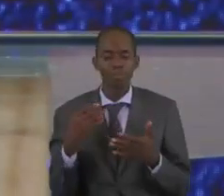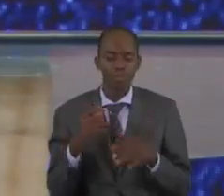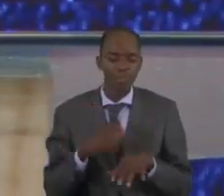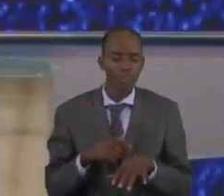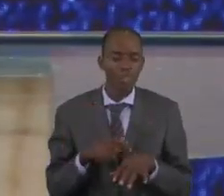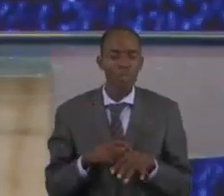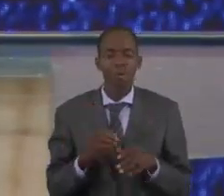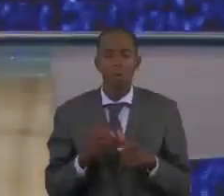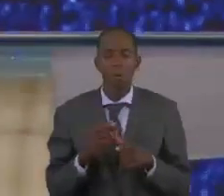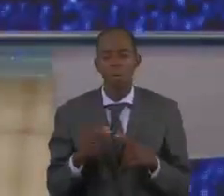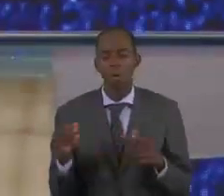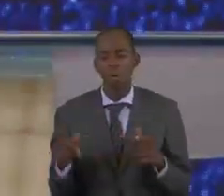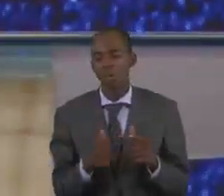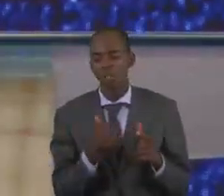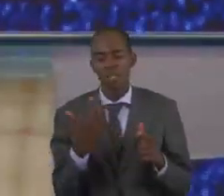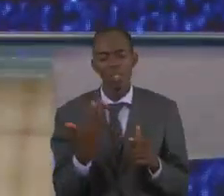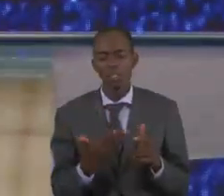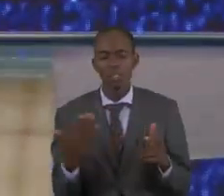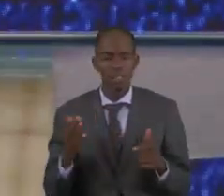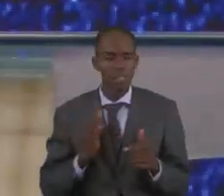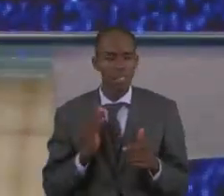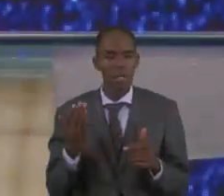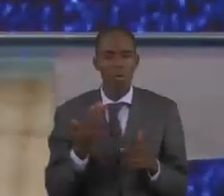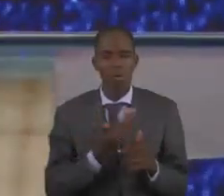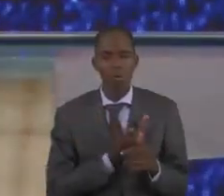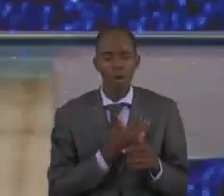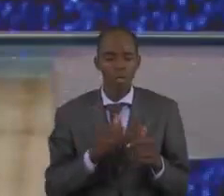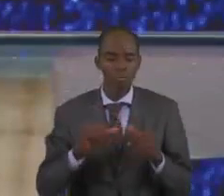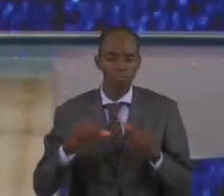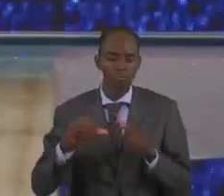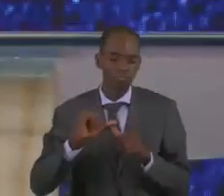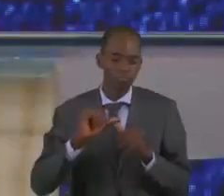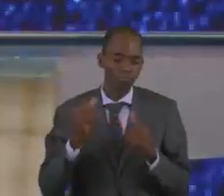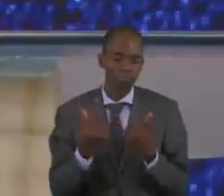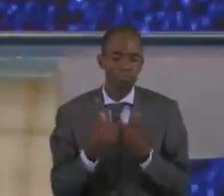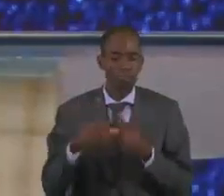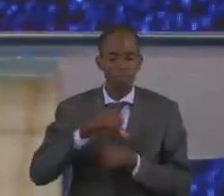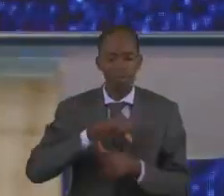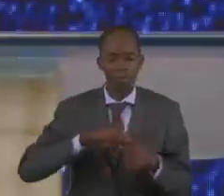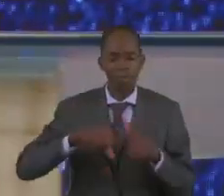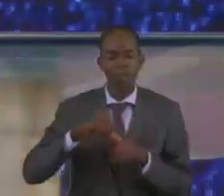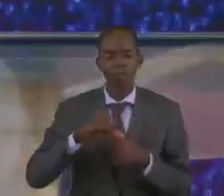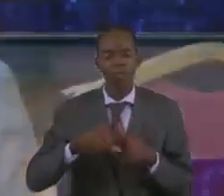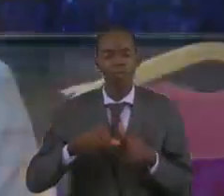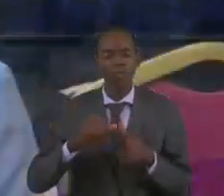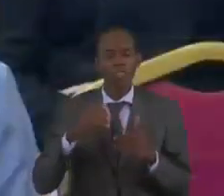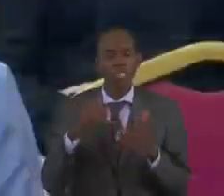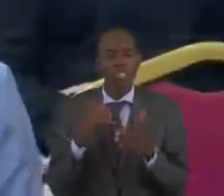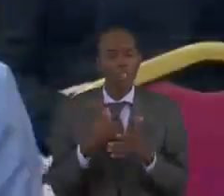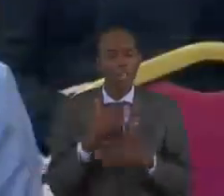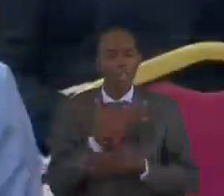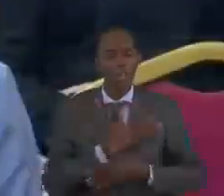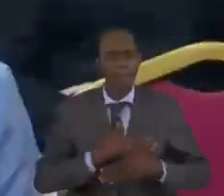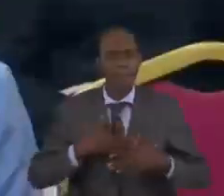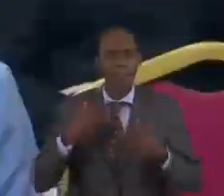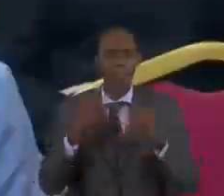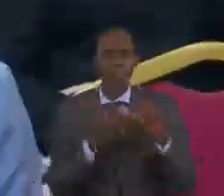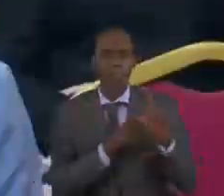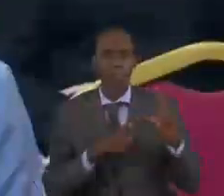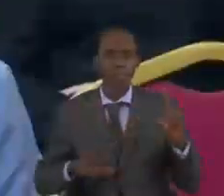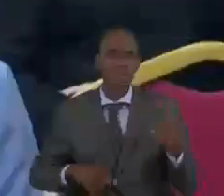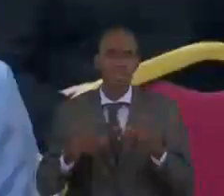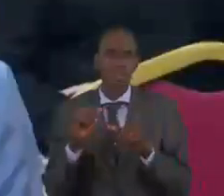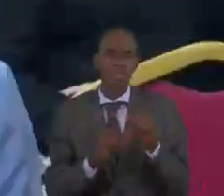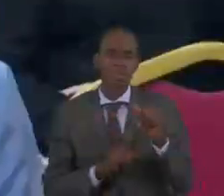spending any other thing, our associations, affiliations, they please the Lord